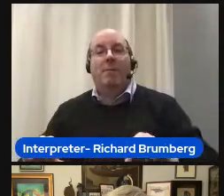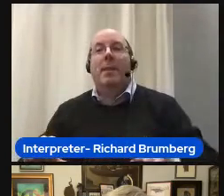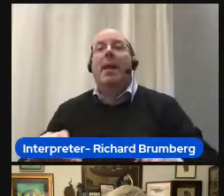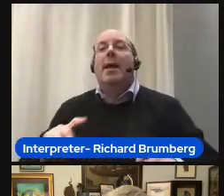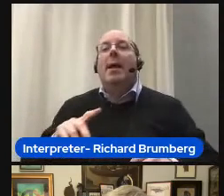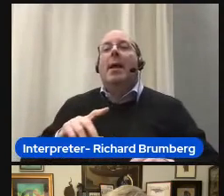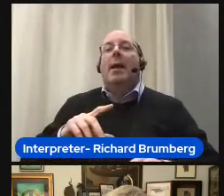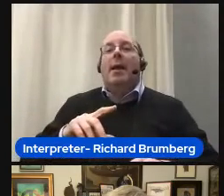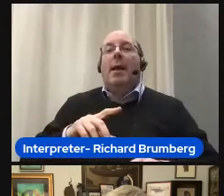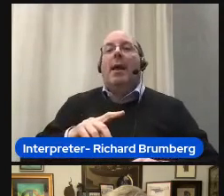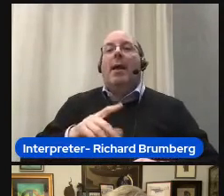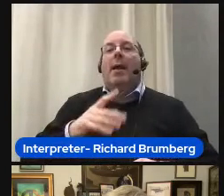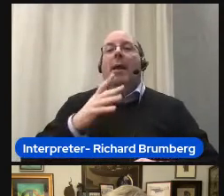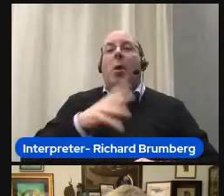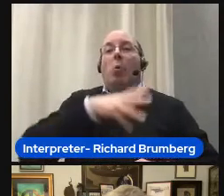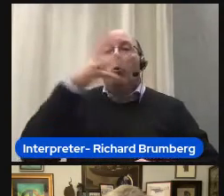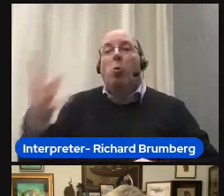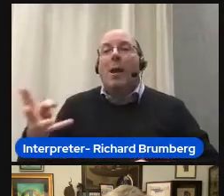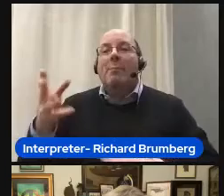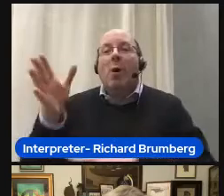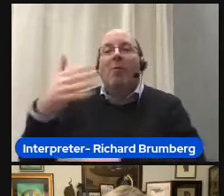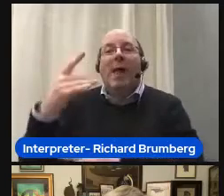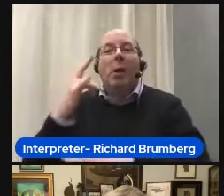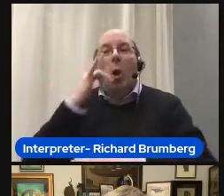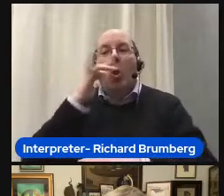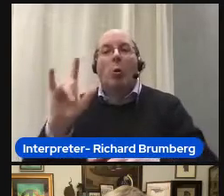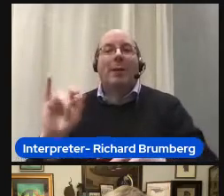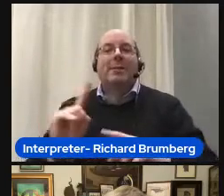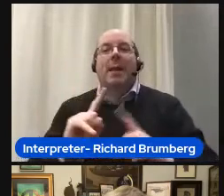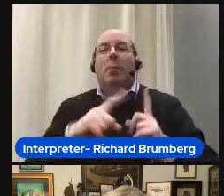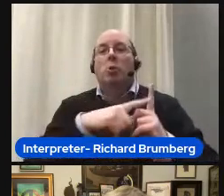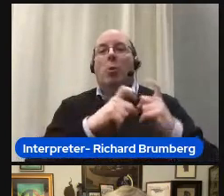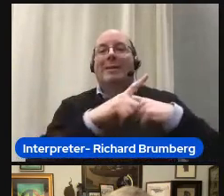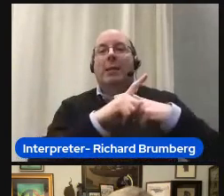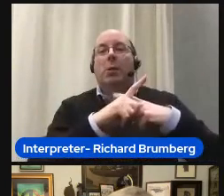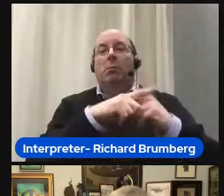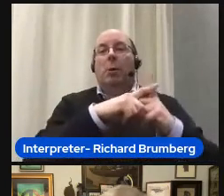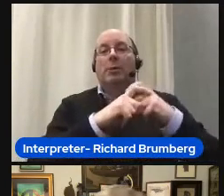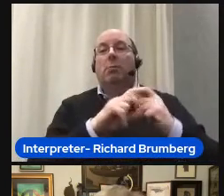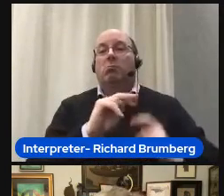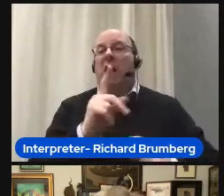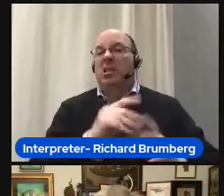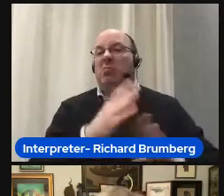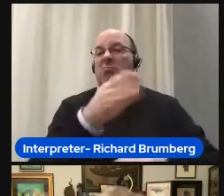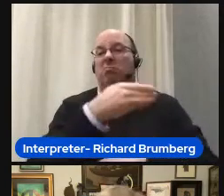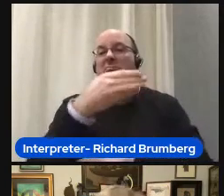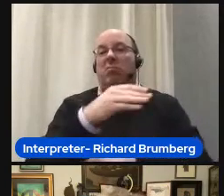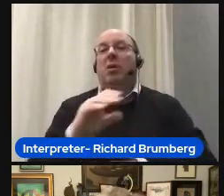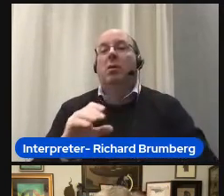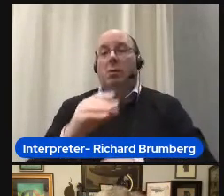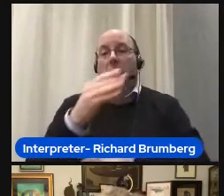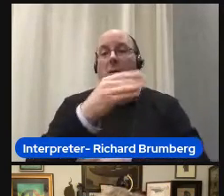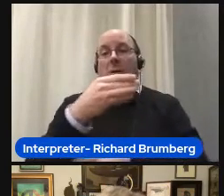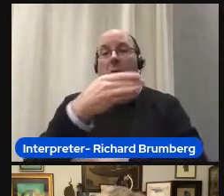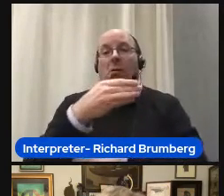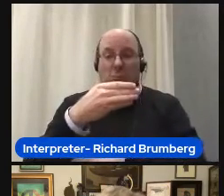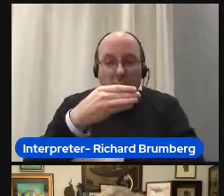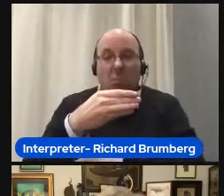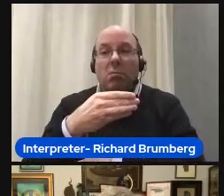flag was aligned with being like a swastika. Right, so there's an incredible amount of work that we need to do, both